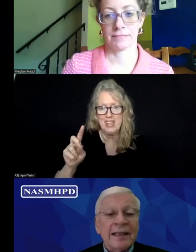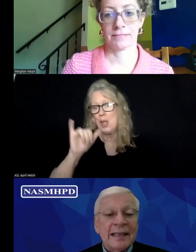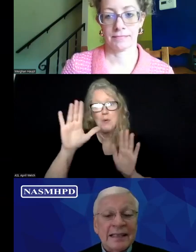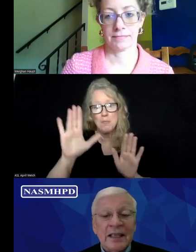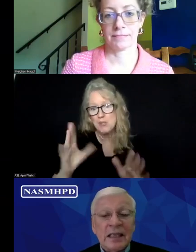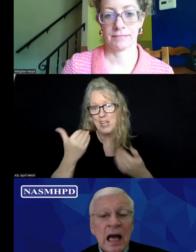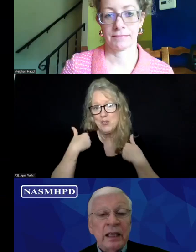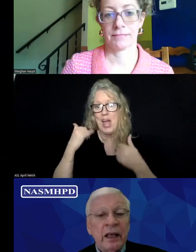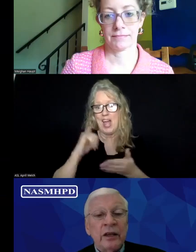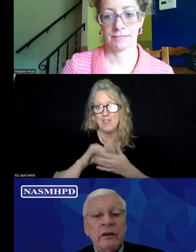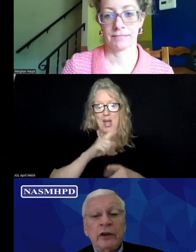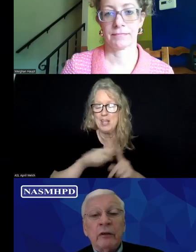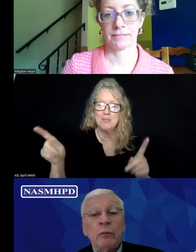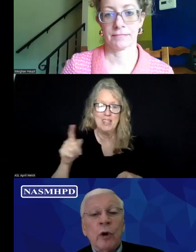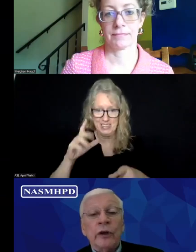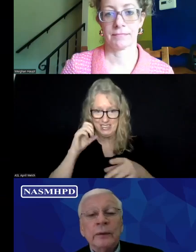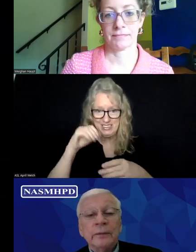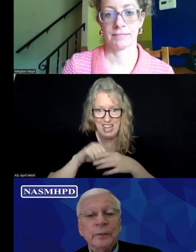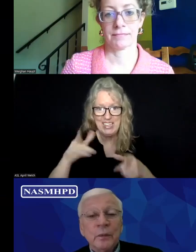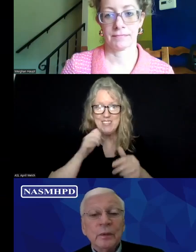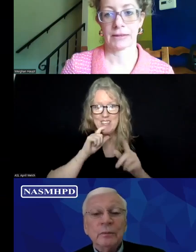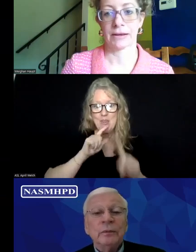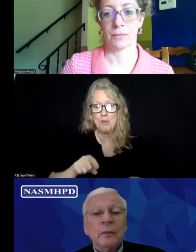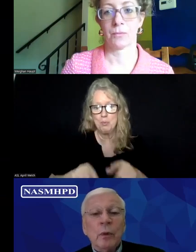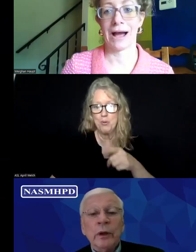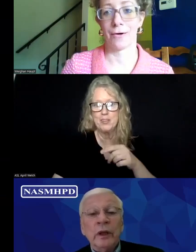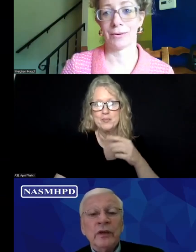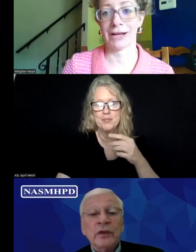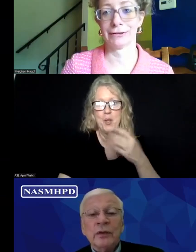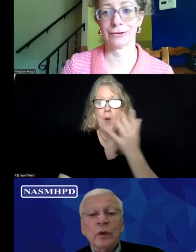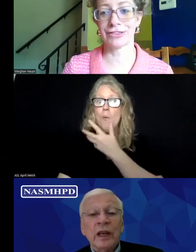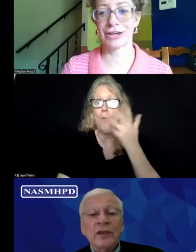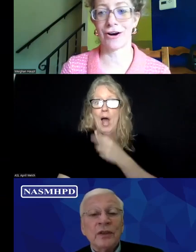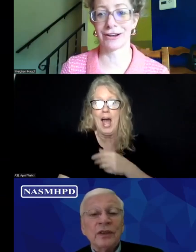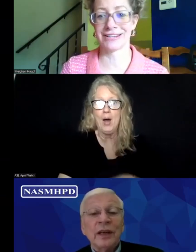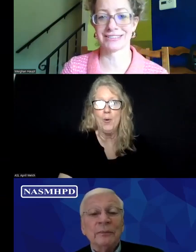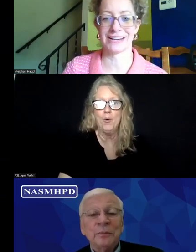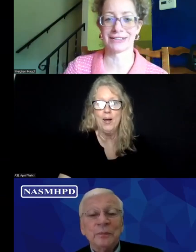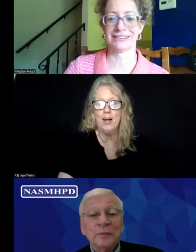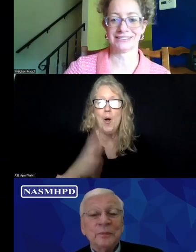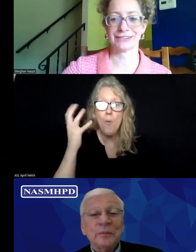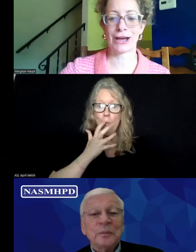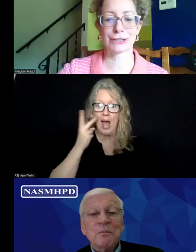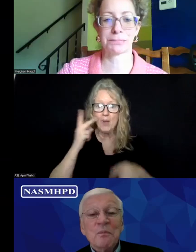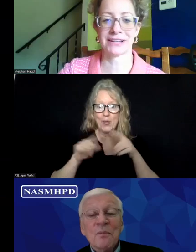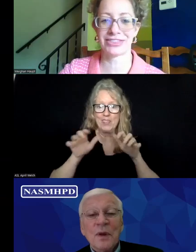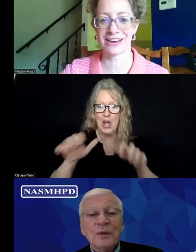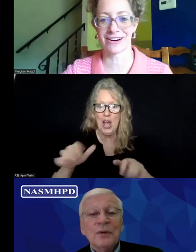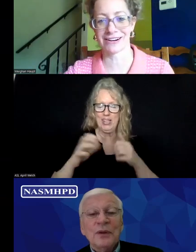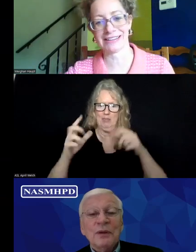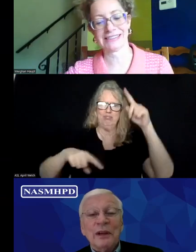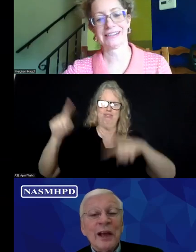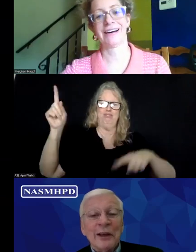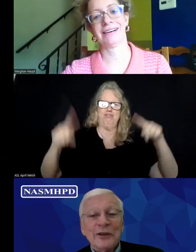but my guess is that's not in the report. Wow. I mean, and look at the can, audience, yeah. David. Look how split